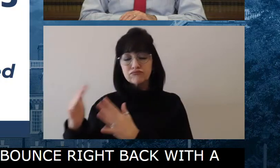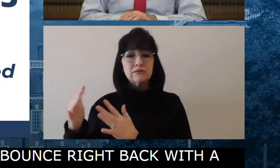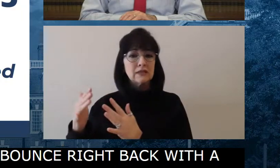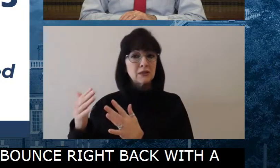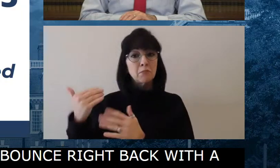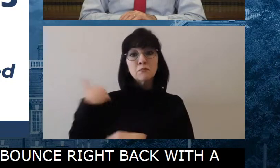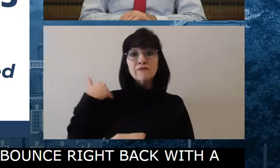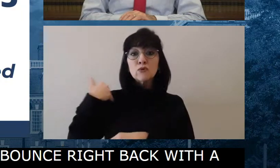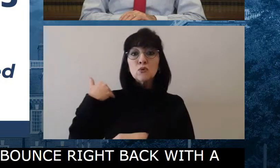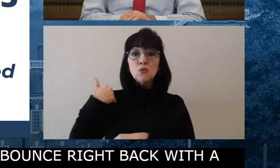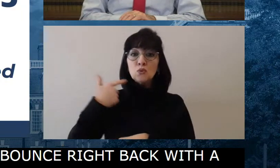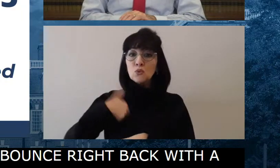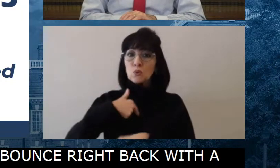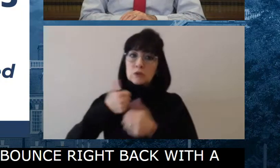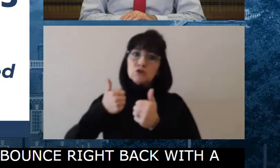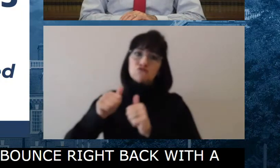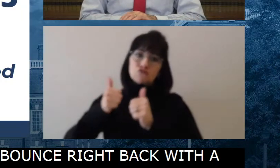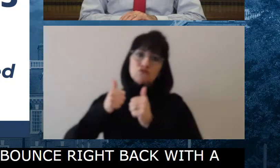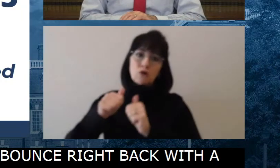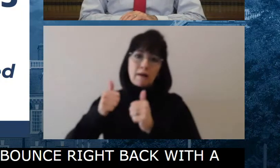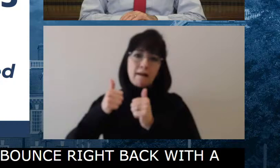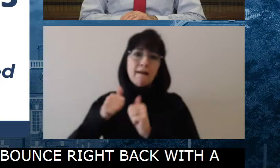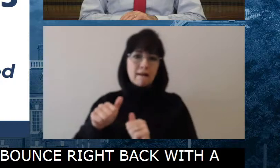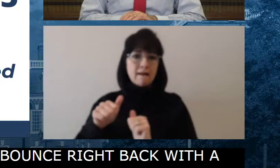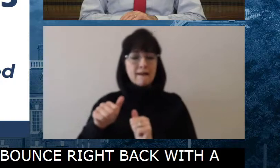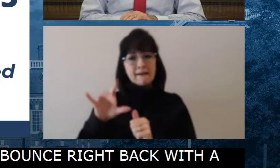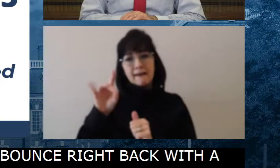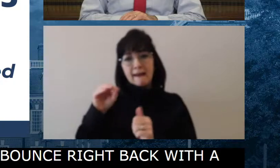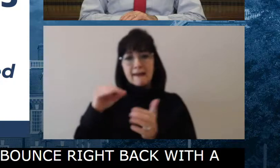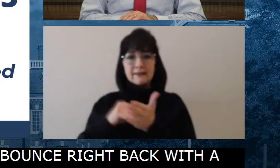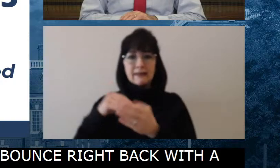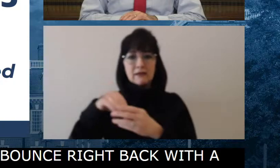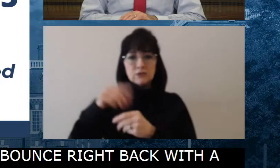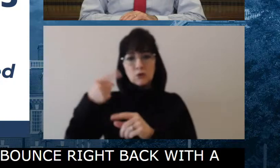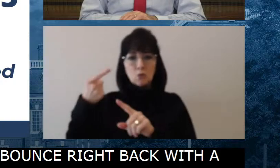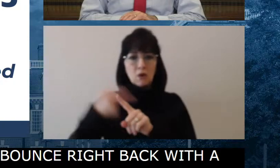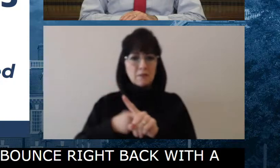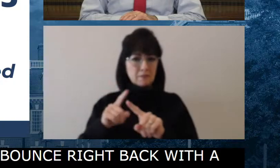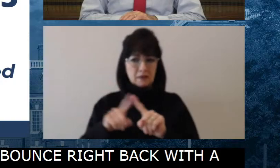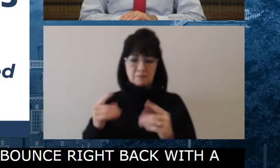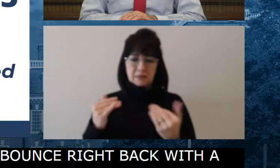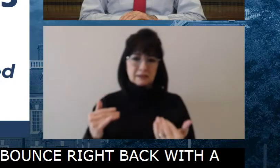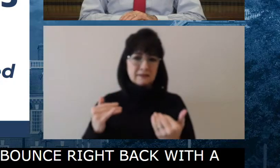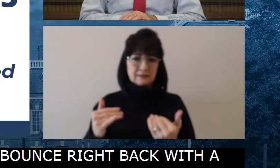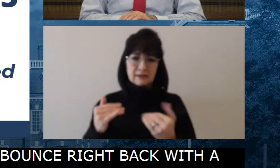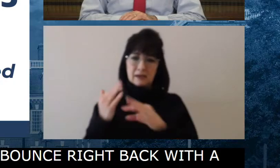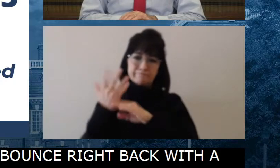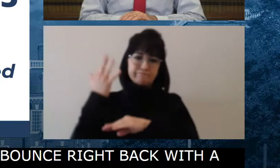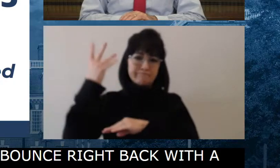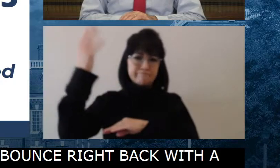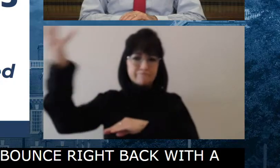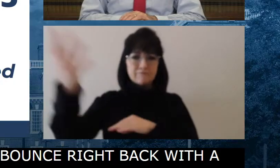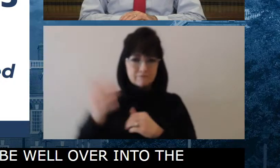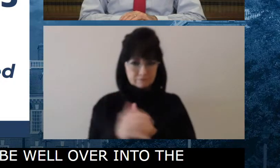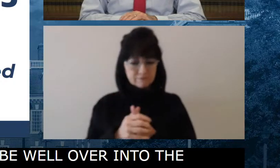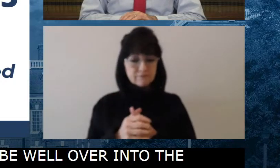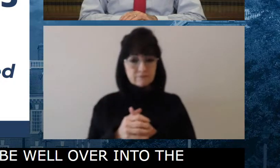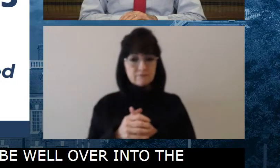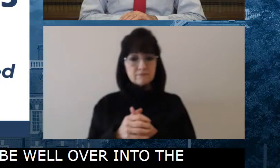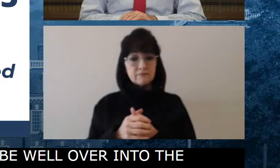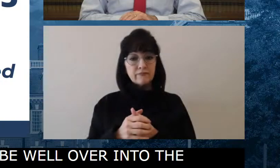range. A total of almost 618,000 total Delawareans. So we're moving